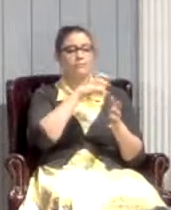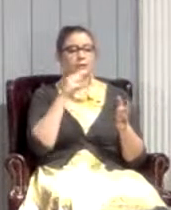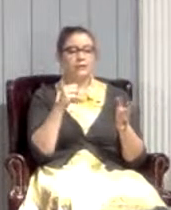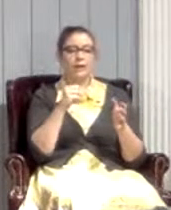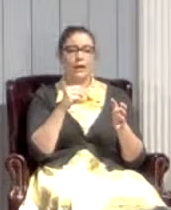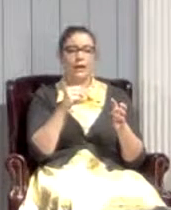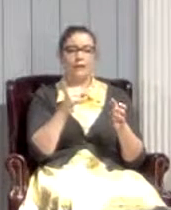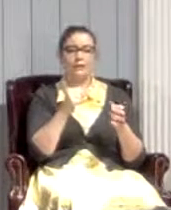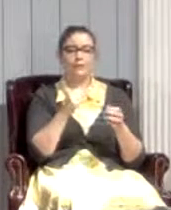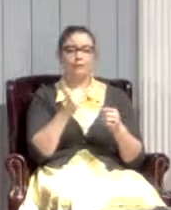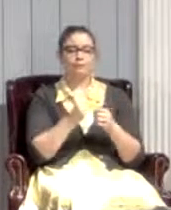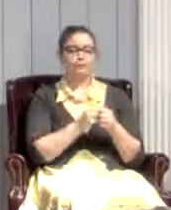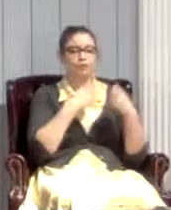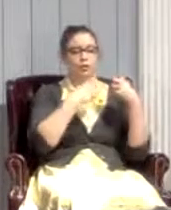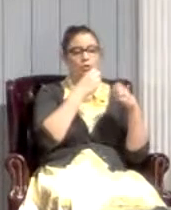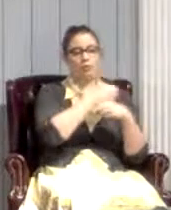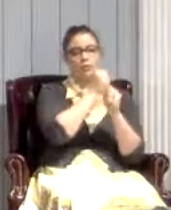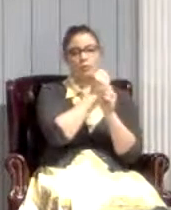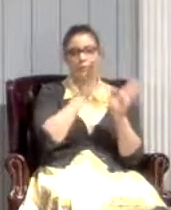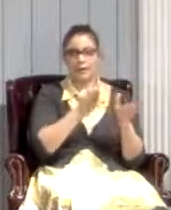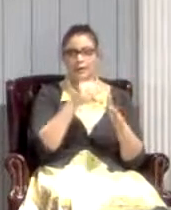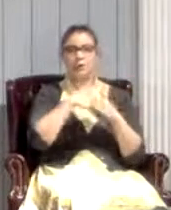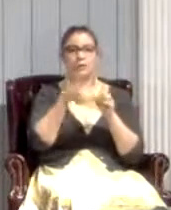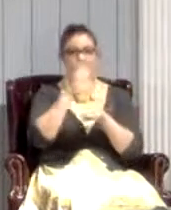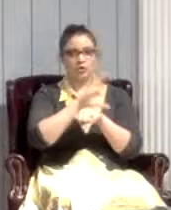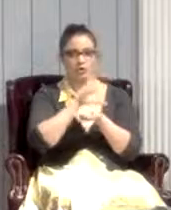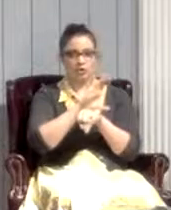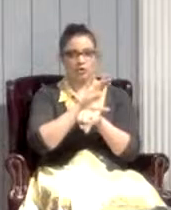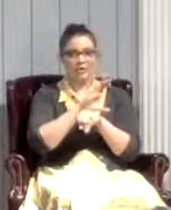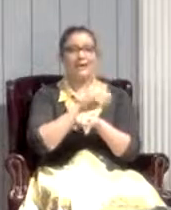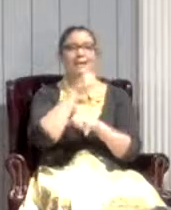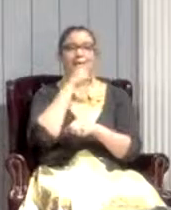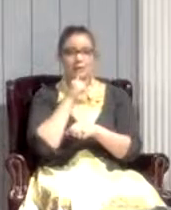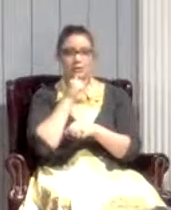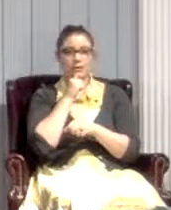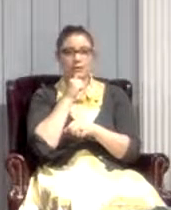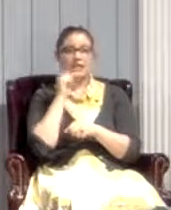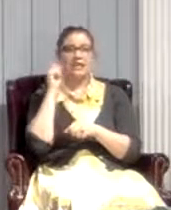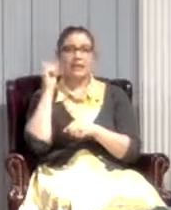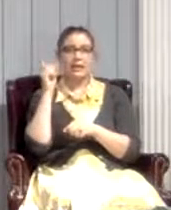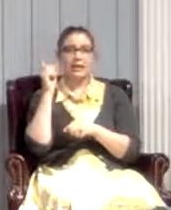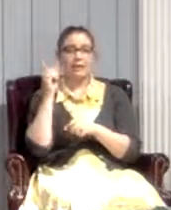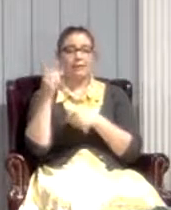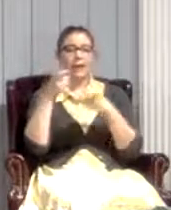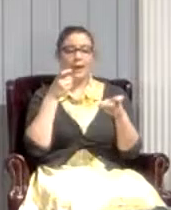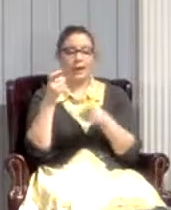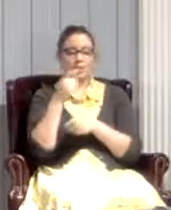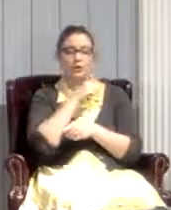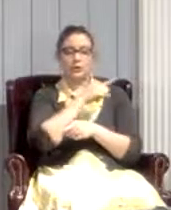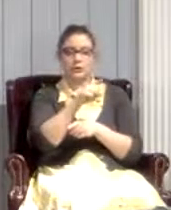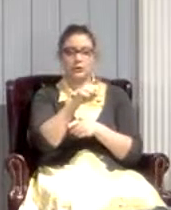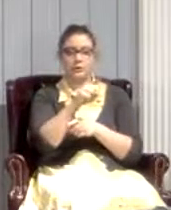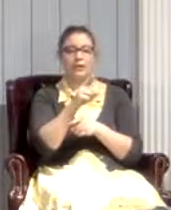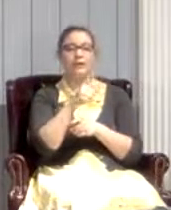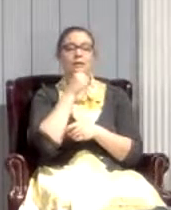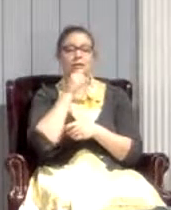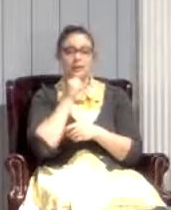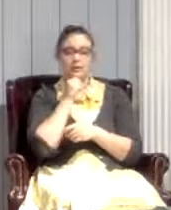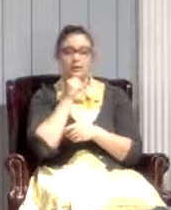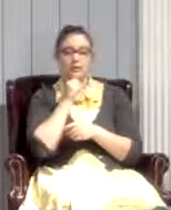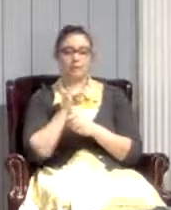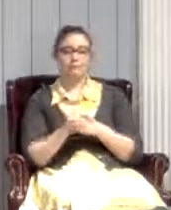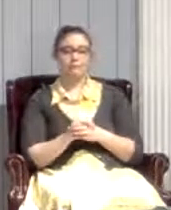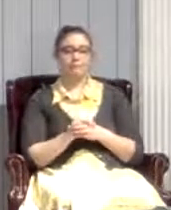God handles them in a serious manner. The words war and weapons.